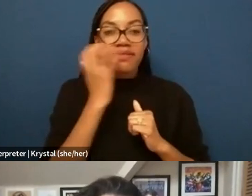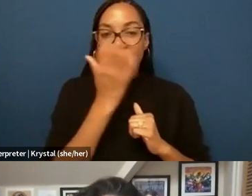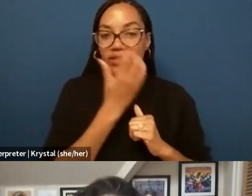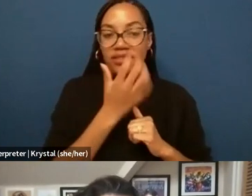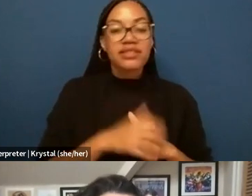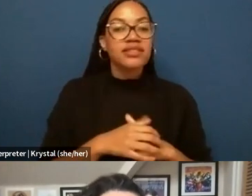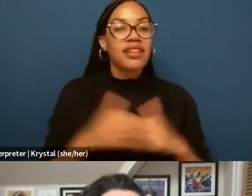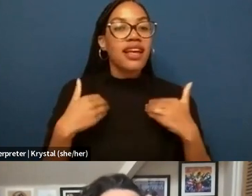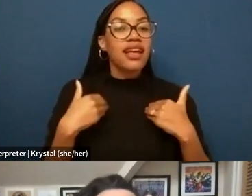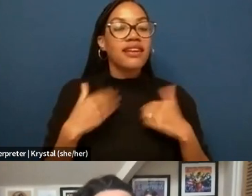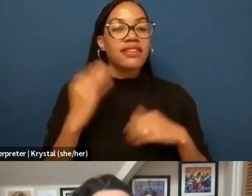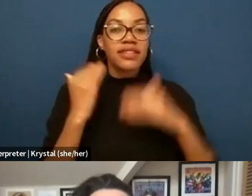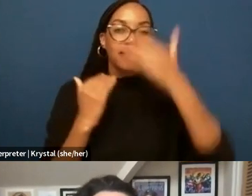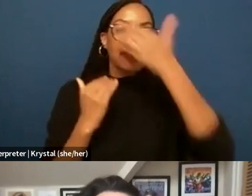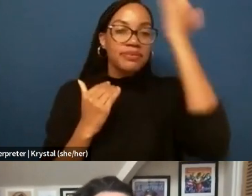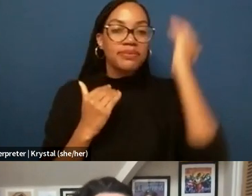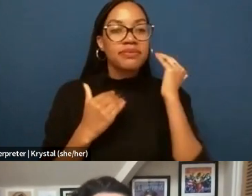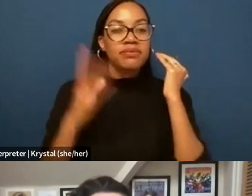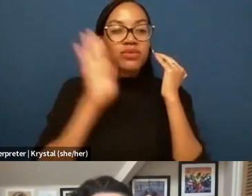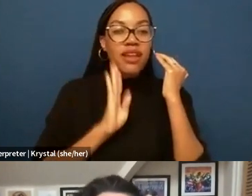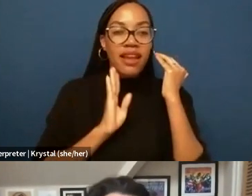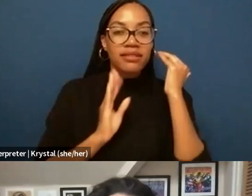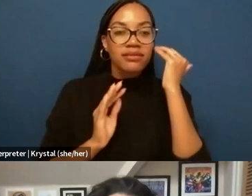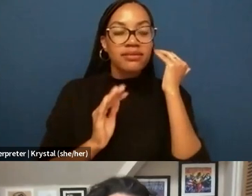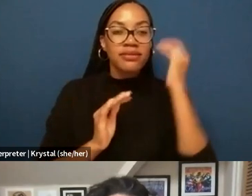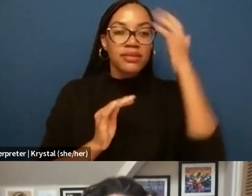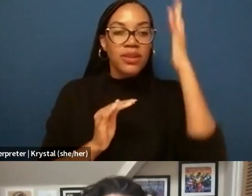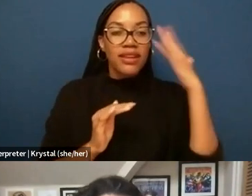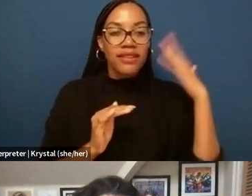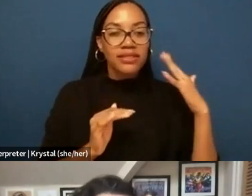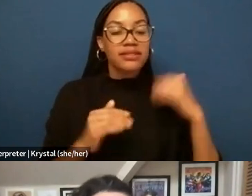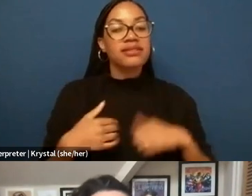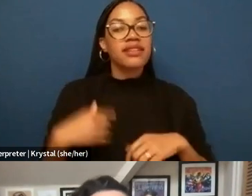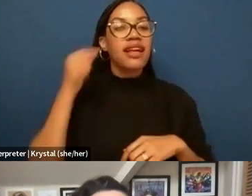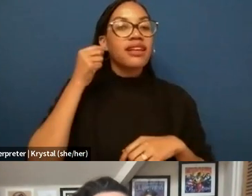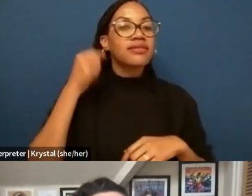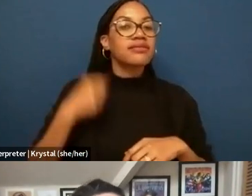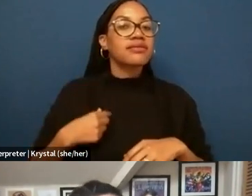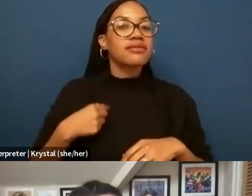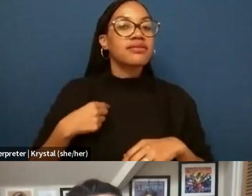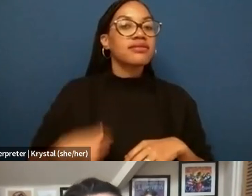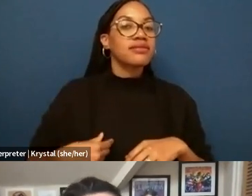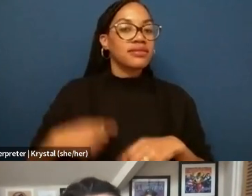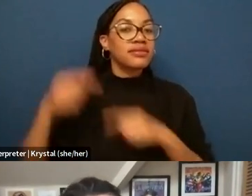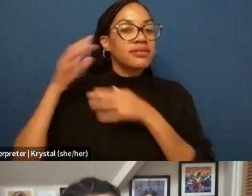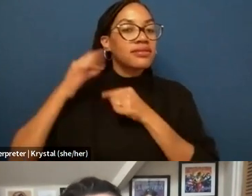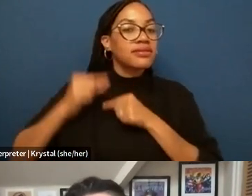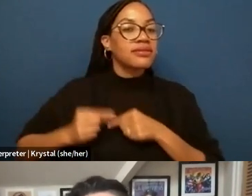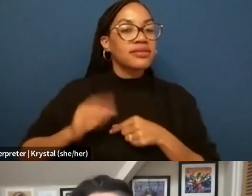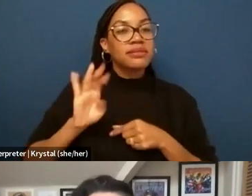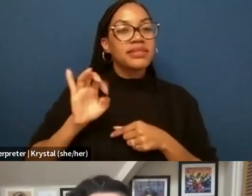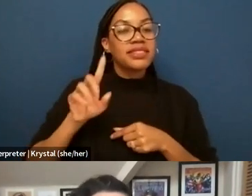with a side shave and a dangling hair wrap with various beads and artifacts on it. I have strong arched brows and brown